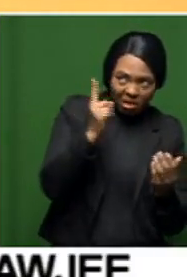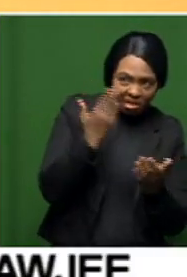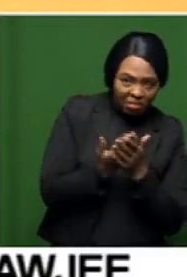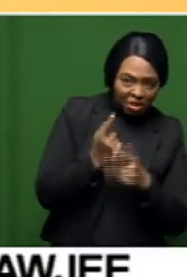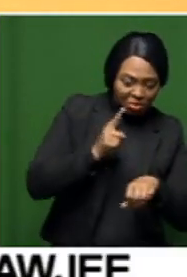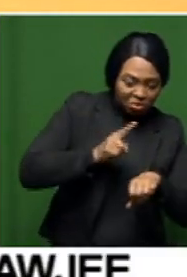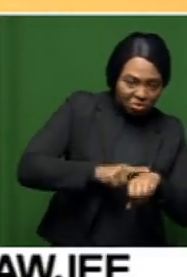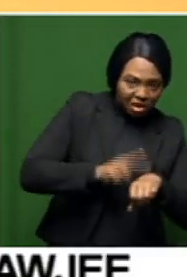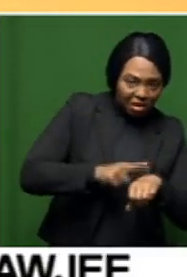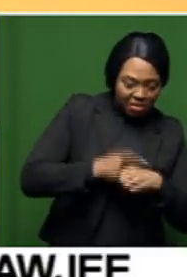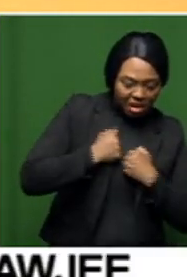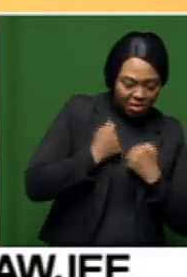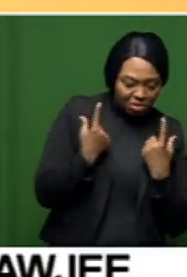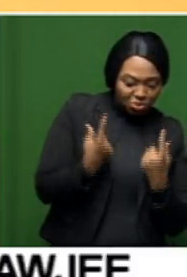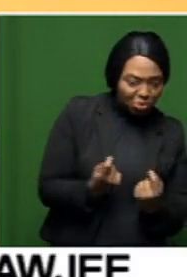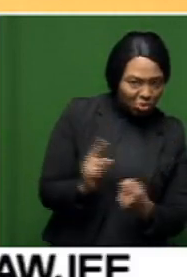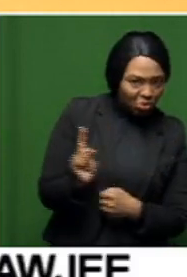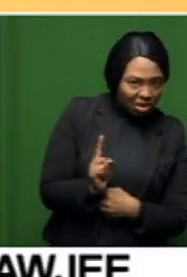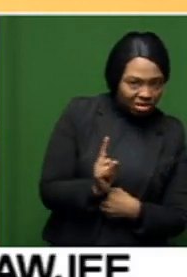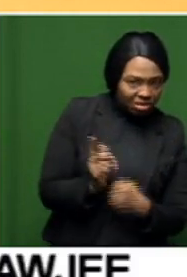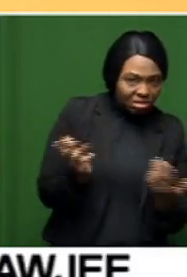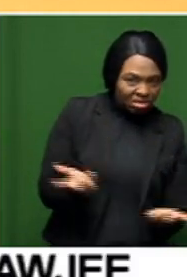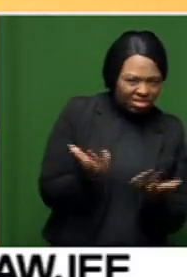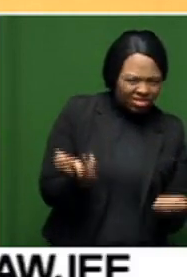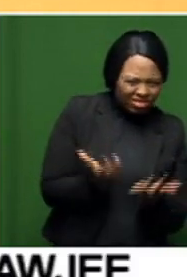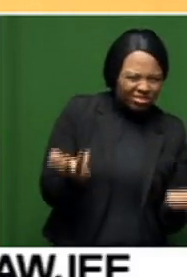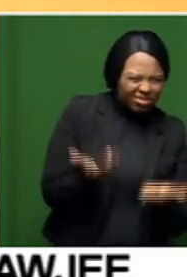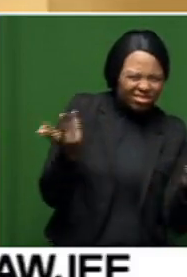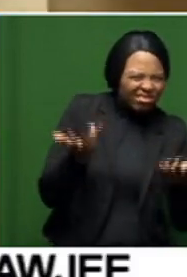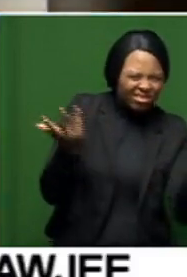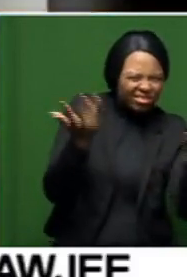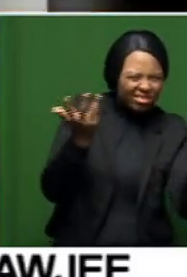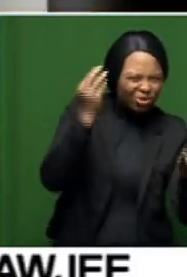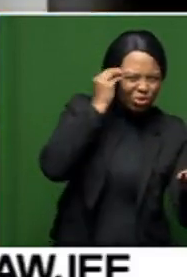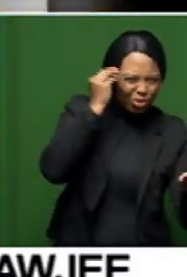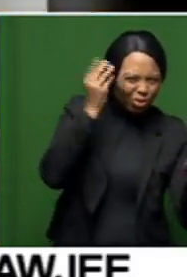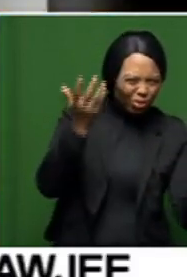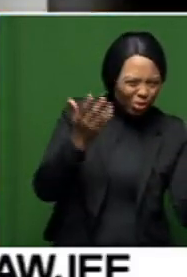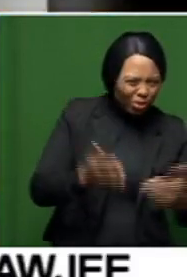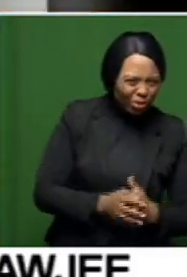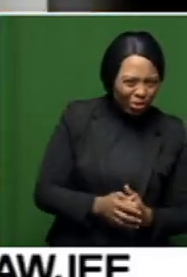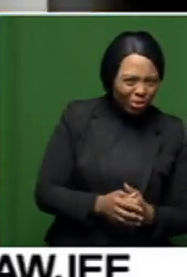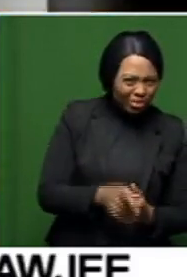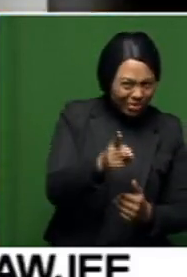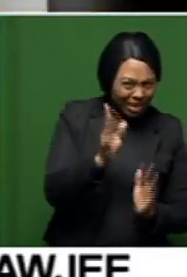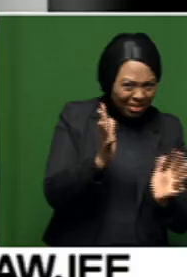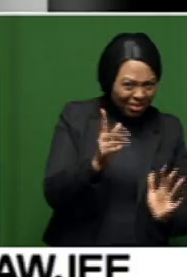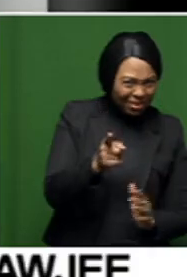instead. What, you know? I mean, I don't know, have you ever run across a friend and said,